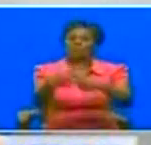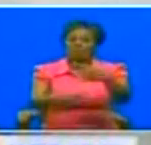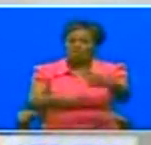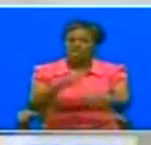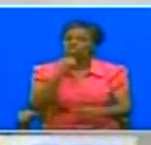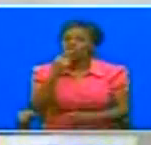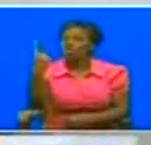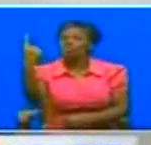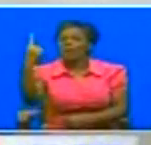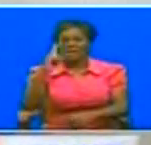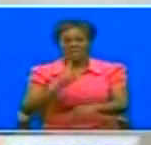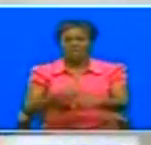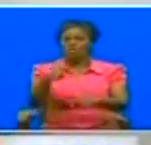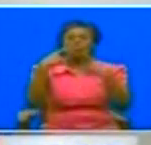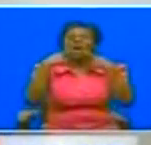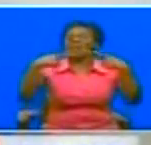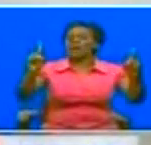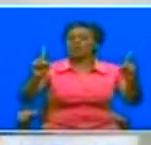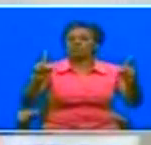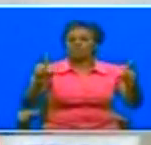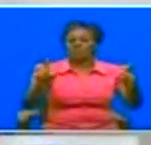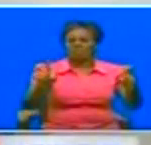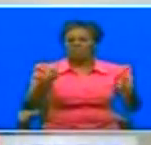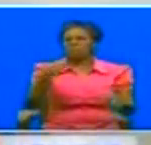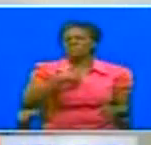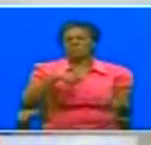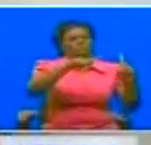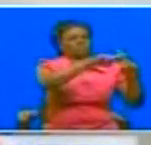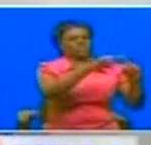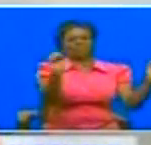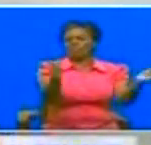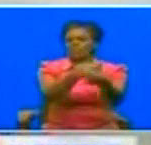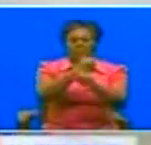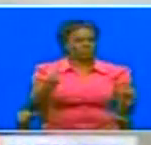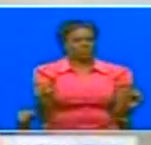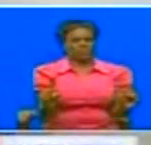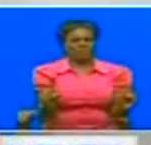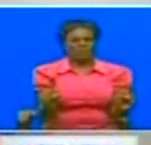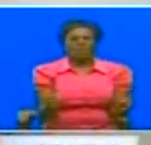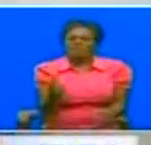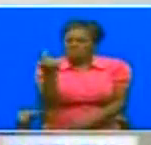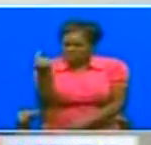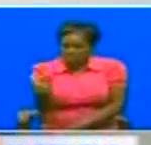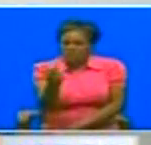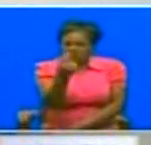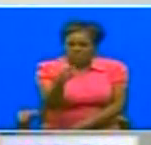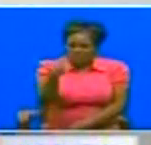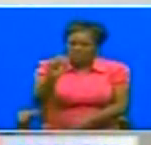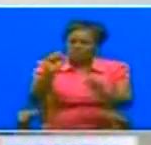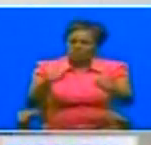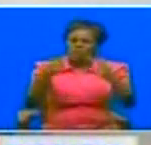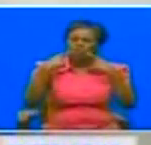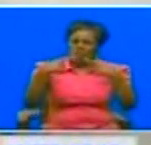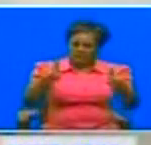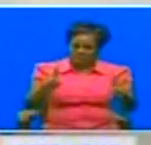to get to sit on this podium and represent people living with HIV. So how do we, the few of us who are able to do it